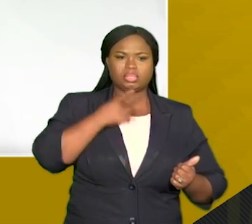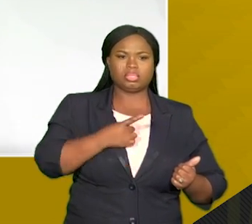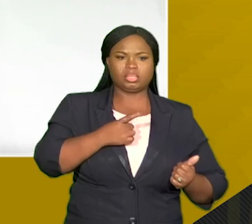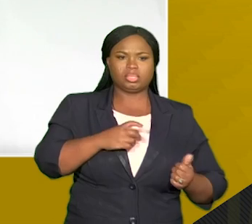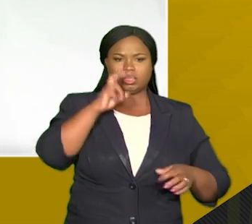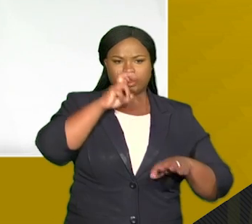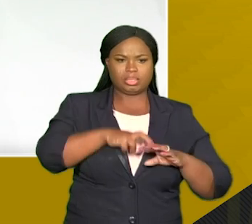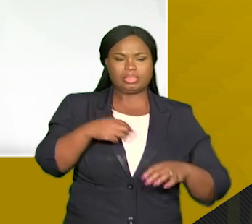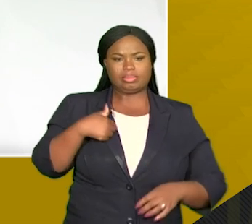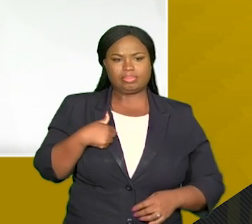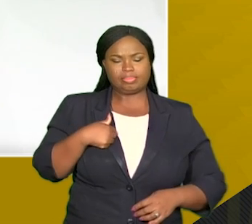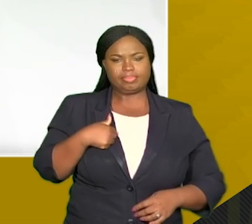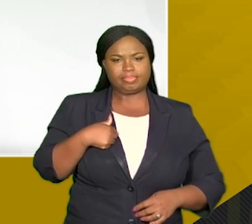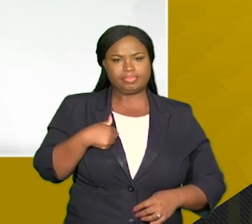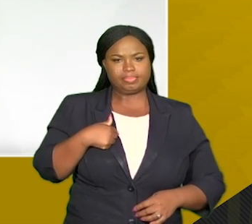funeka.